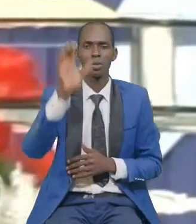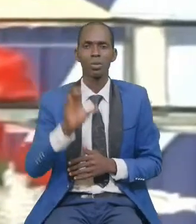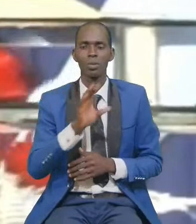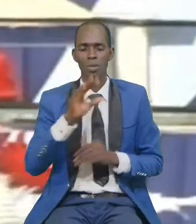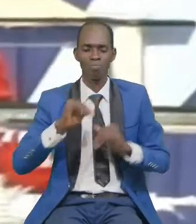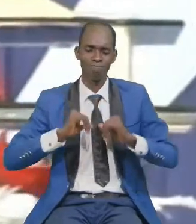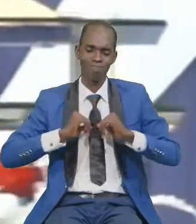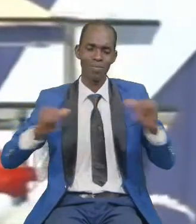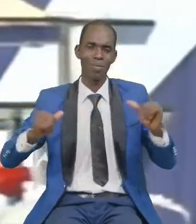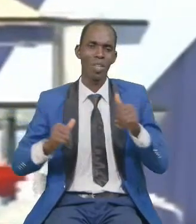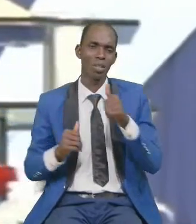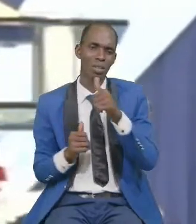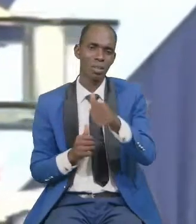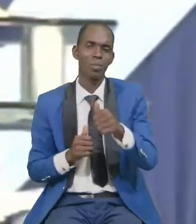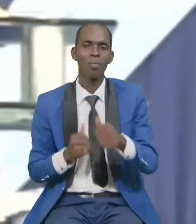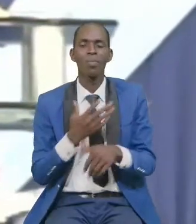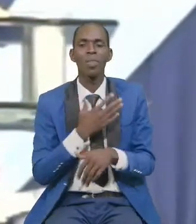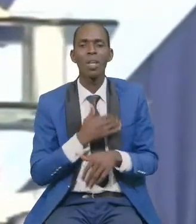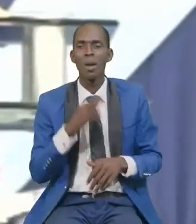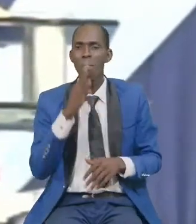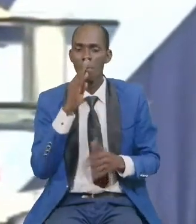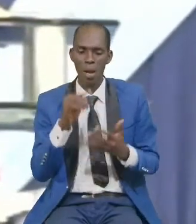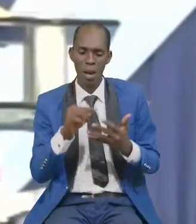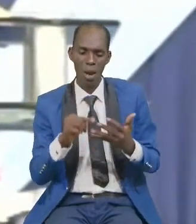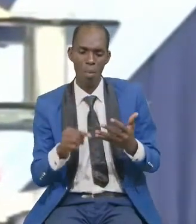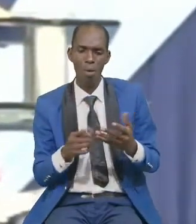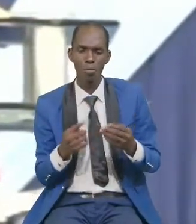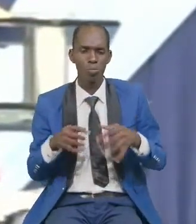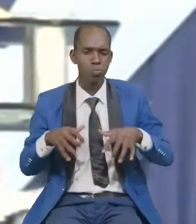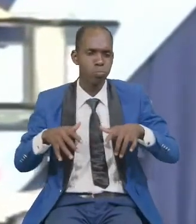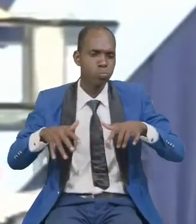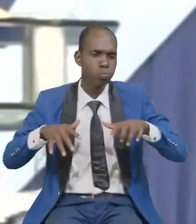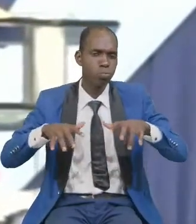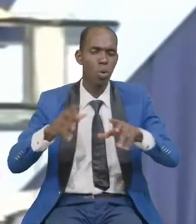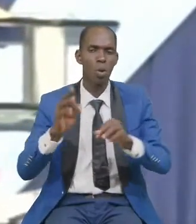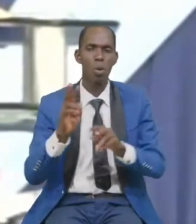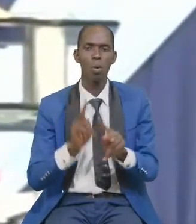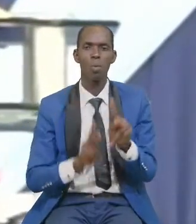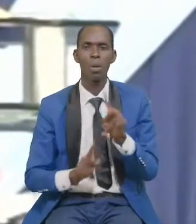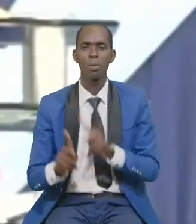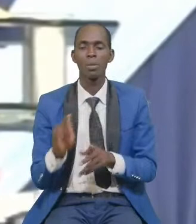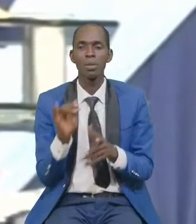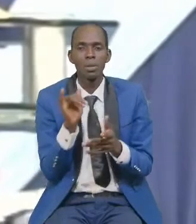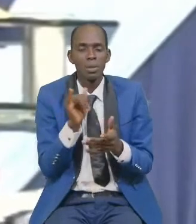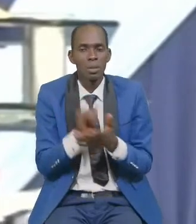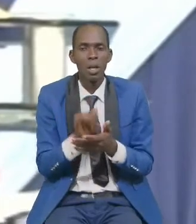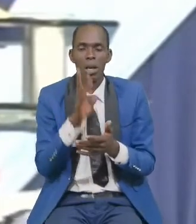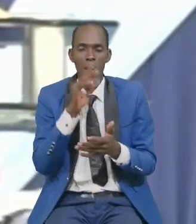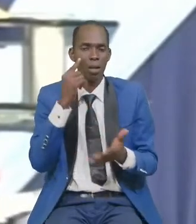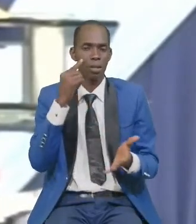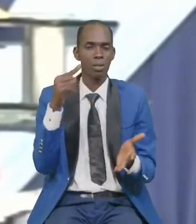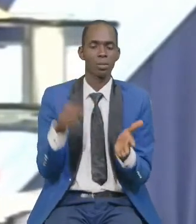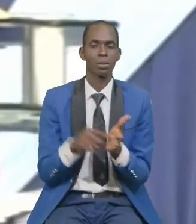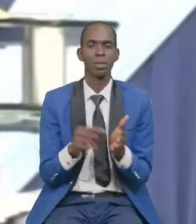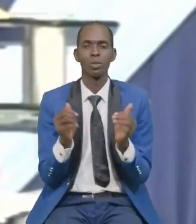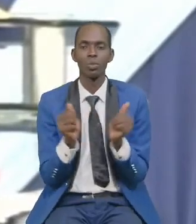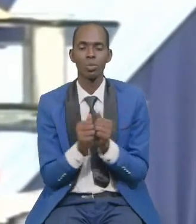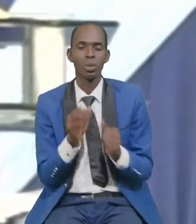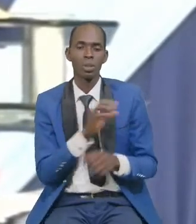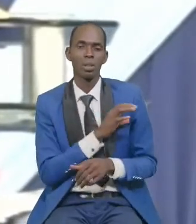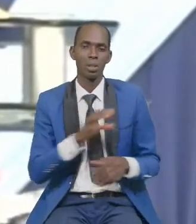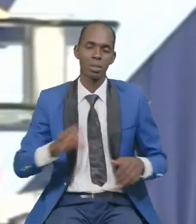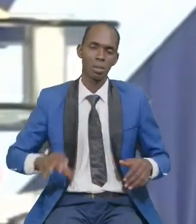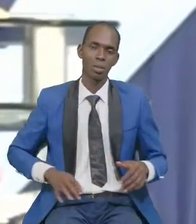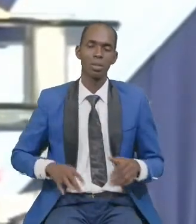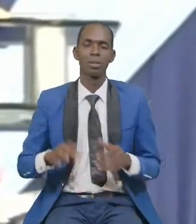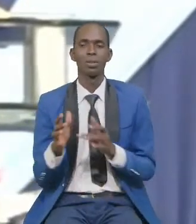Deny yourself and be among the multitudes of people that identify with Jesus